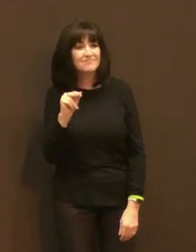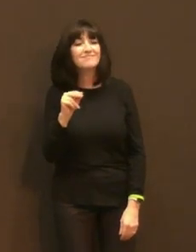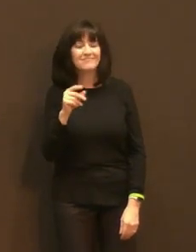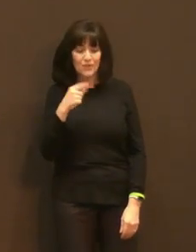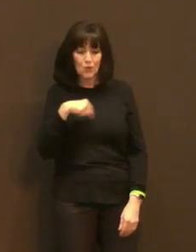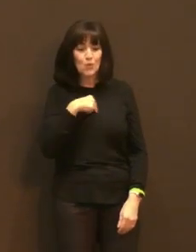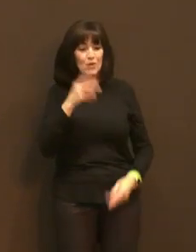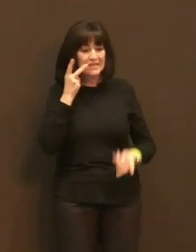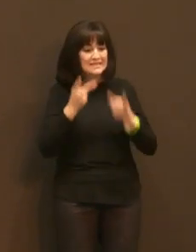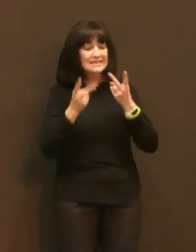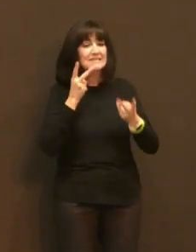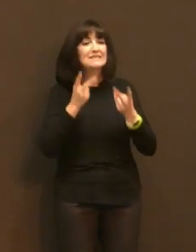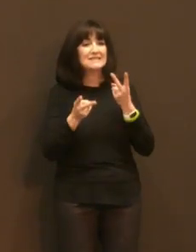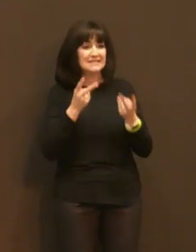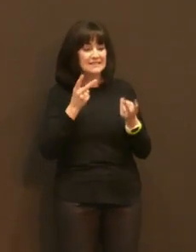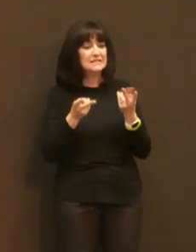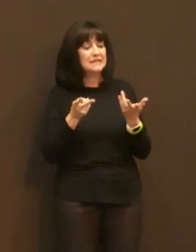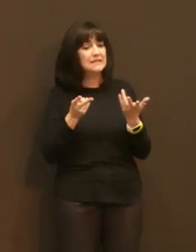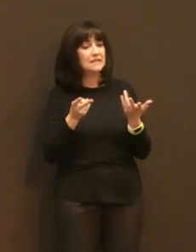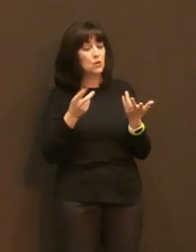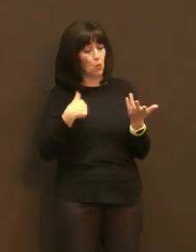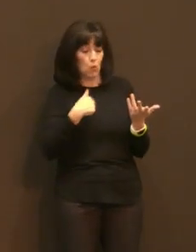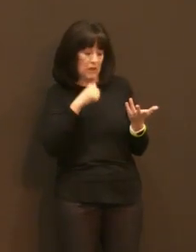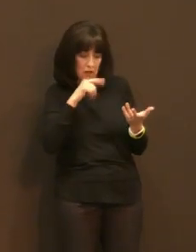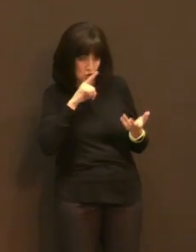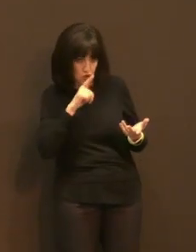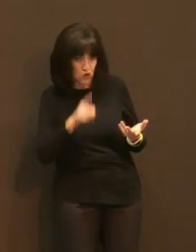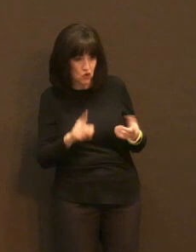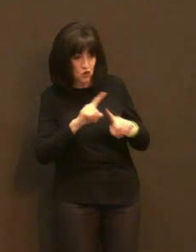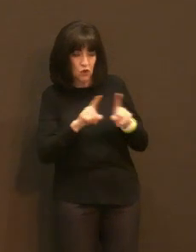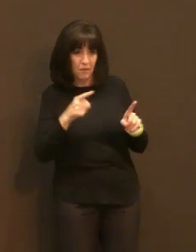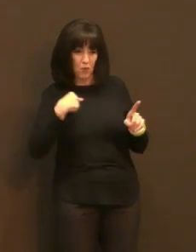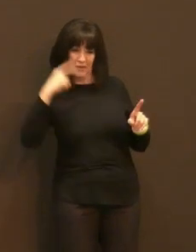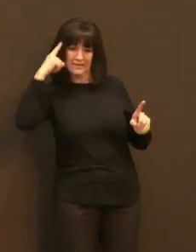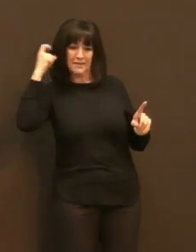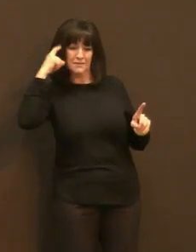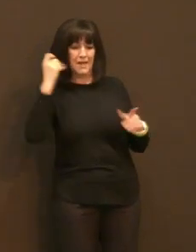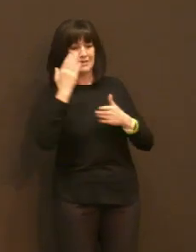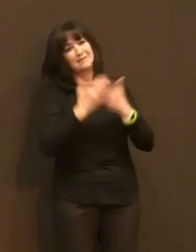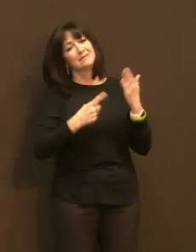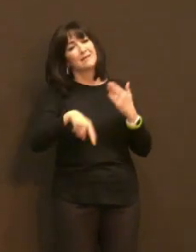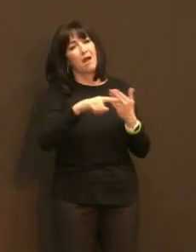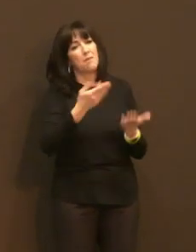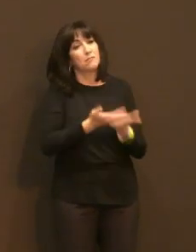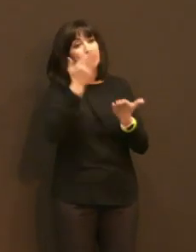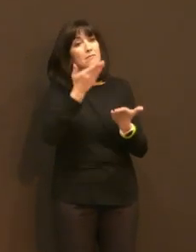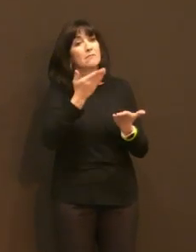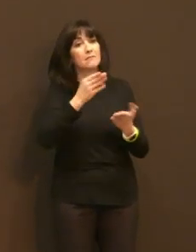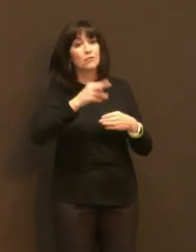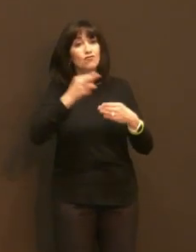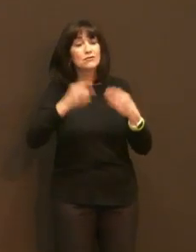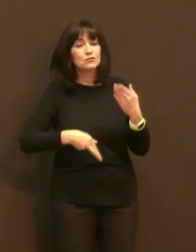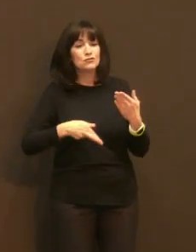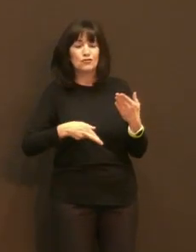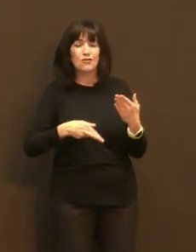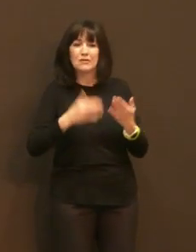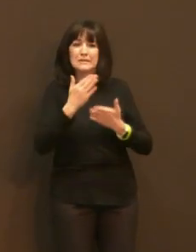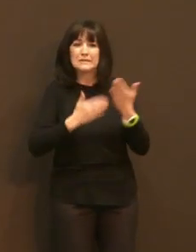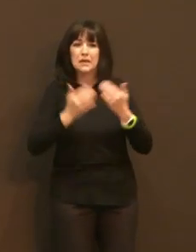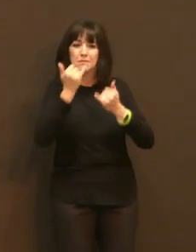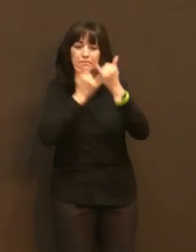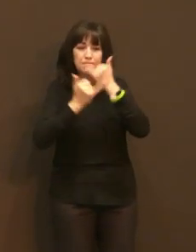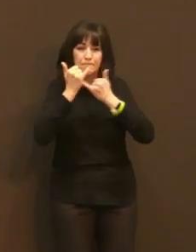negatives, or presumably, we're not sure. We've been validating, or we have validated a test here that we